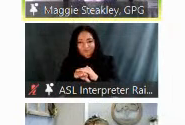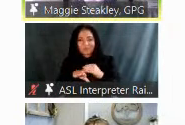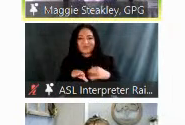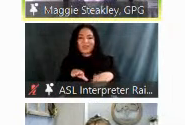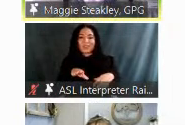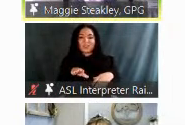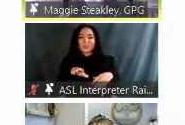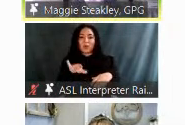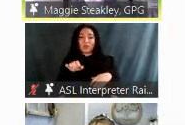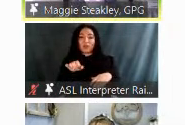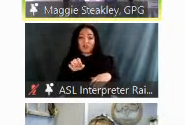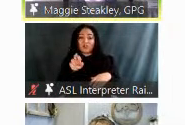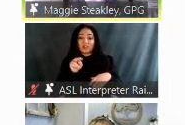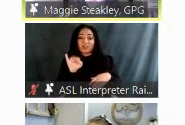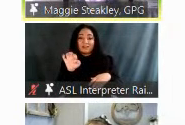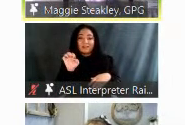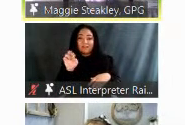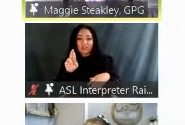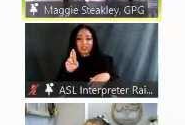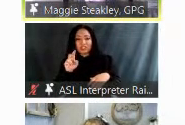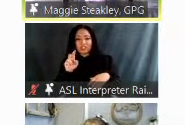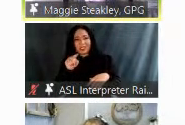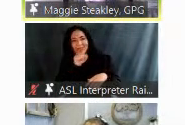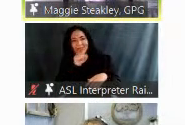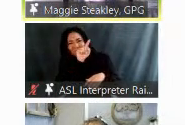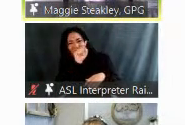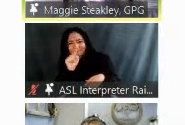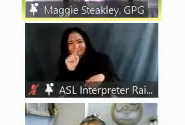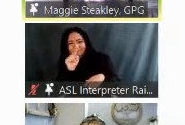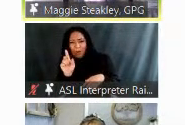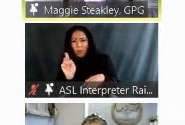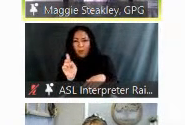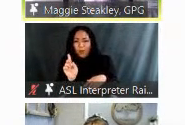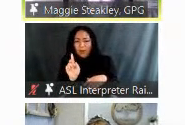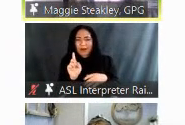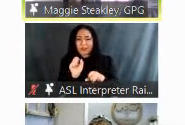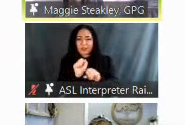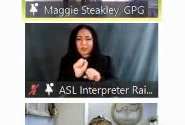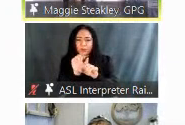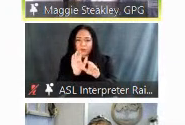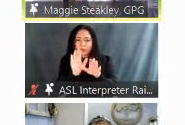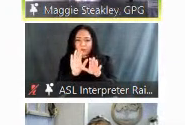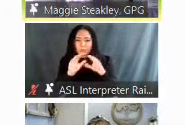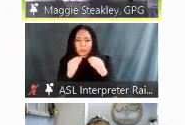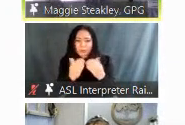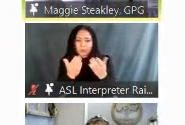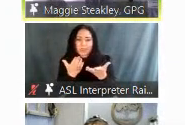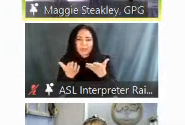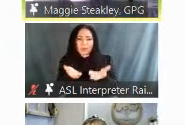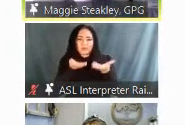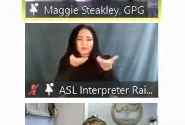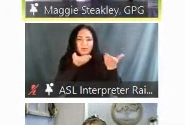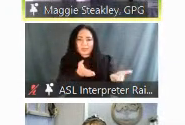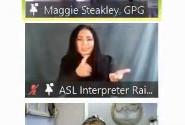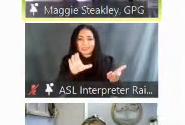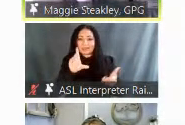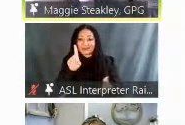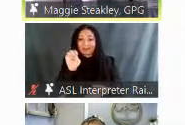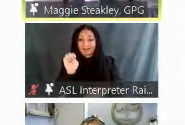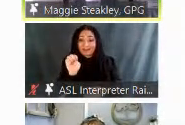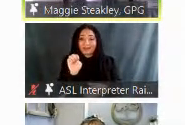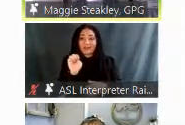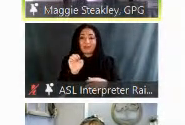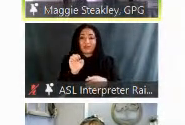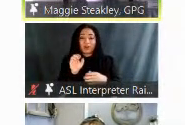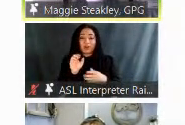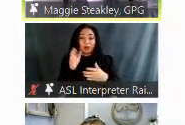at these hotspots, if you will, and thinking about where the work group might like to make recommendations to the CDE to direct maybe future